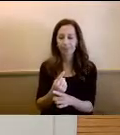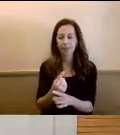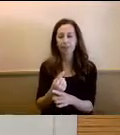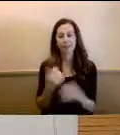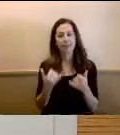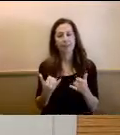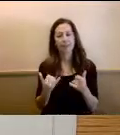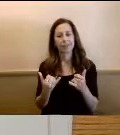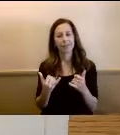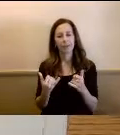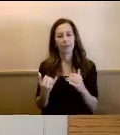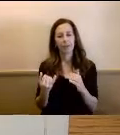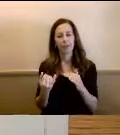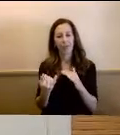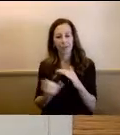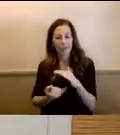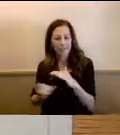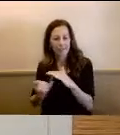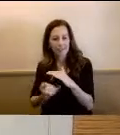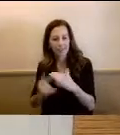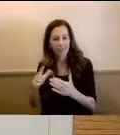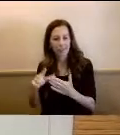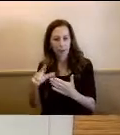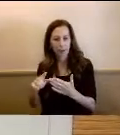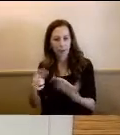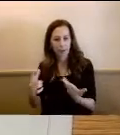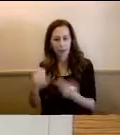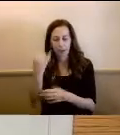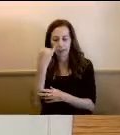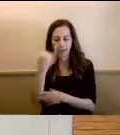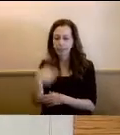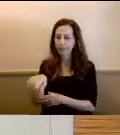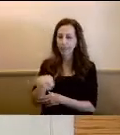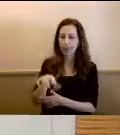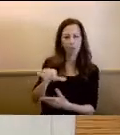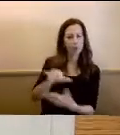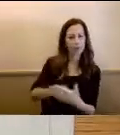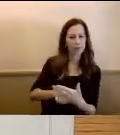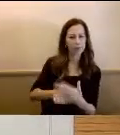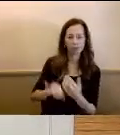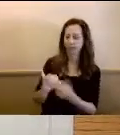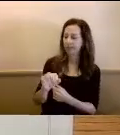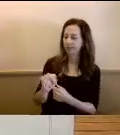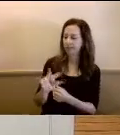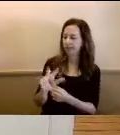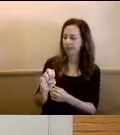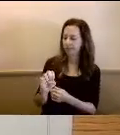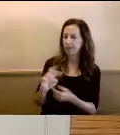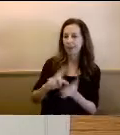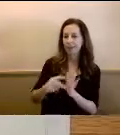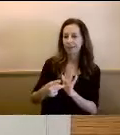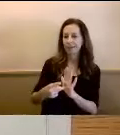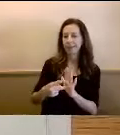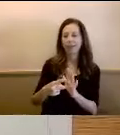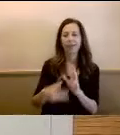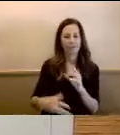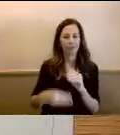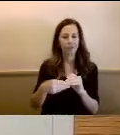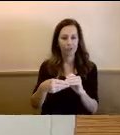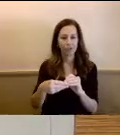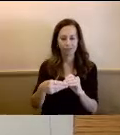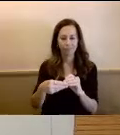Isolate the variable through inverses. So if it's subtraction, the inverse is addition.